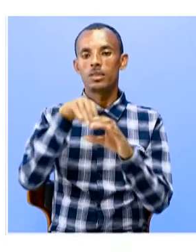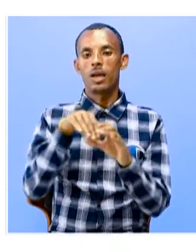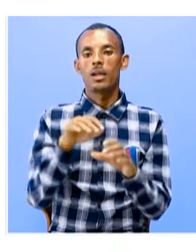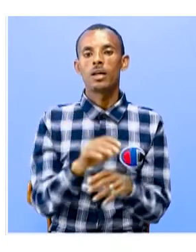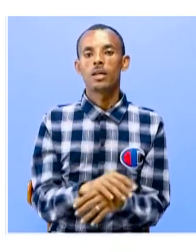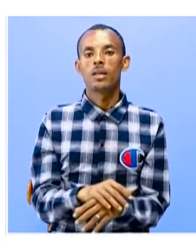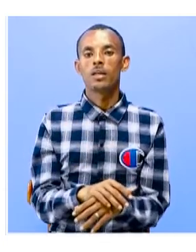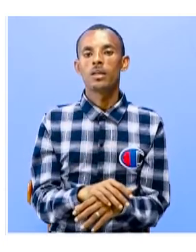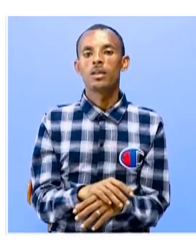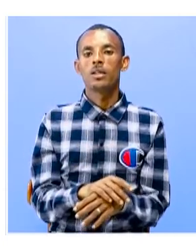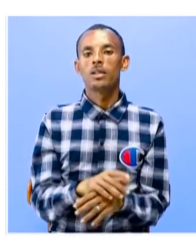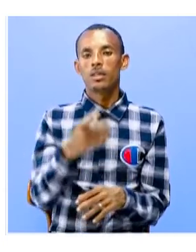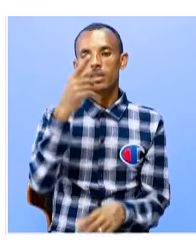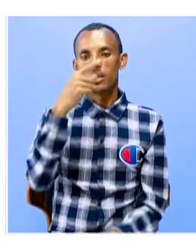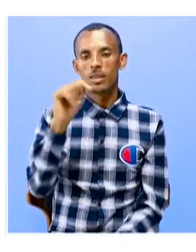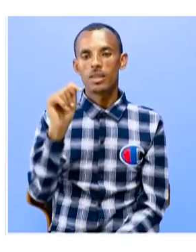the closed